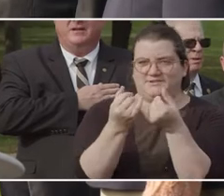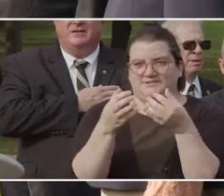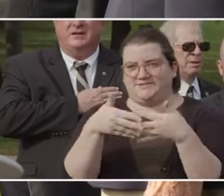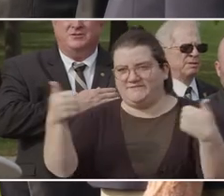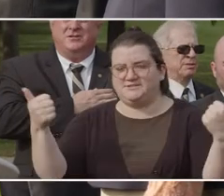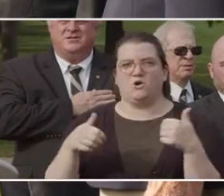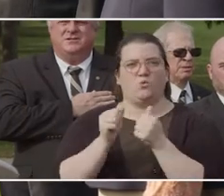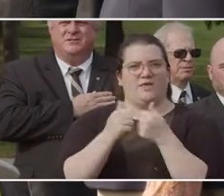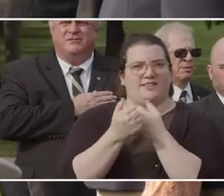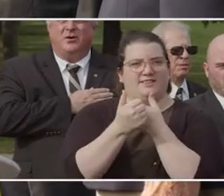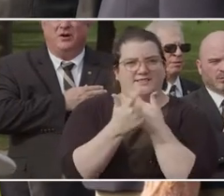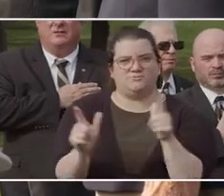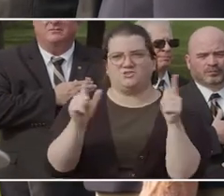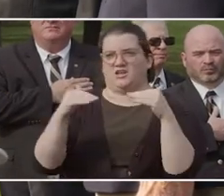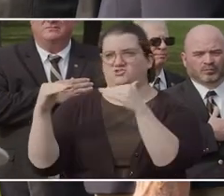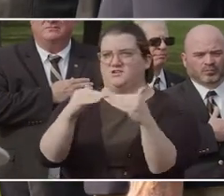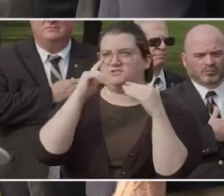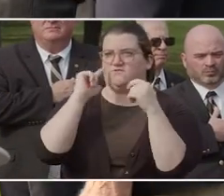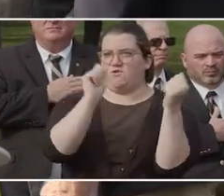liberty and justice for all.